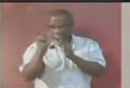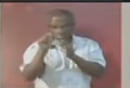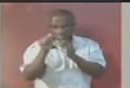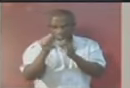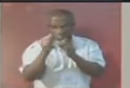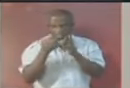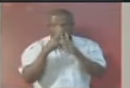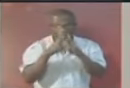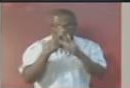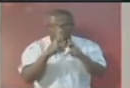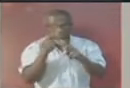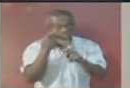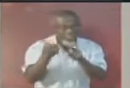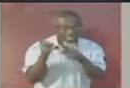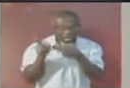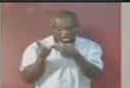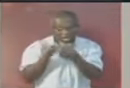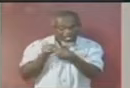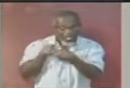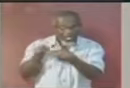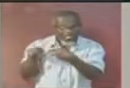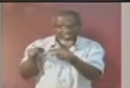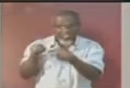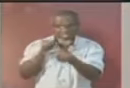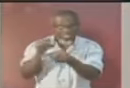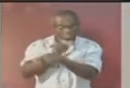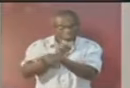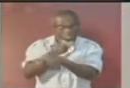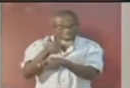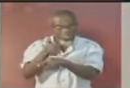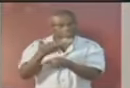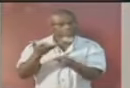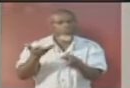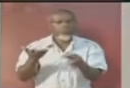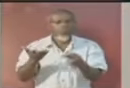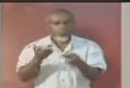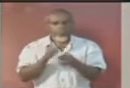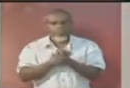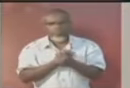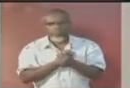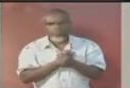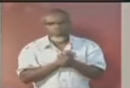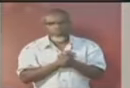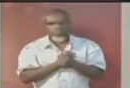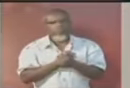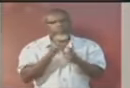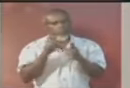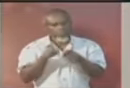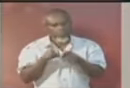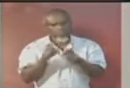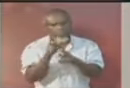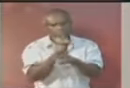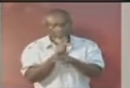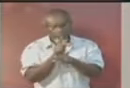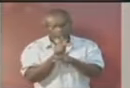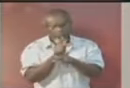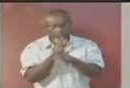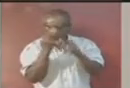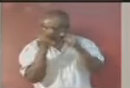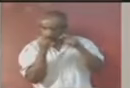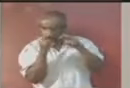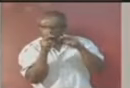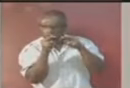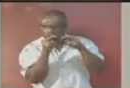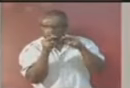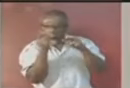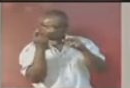more complex than a number, and you have to see the whole picture. And I think that what we are lucky at here now is that we're pulling up a lot of